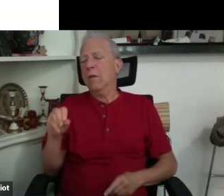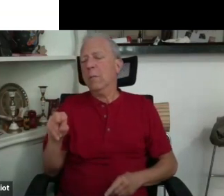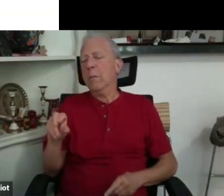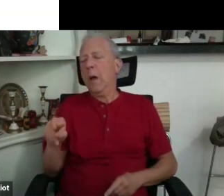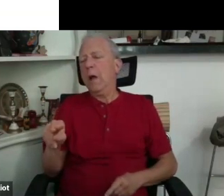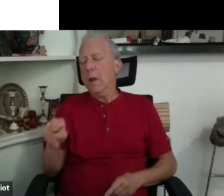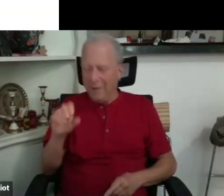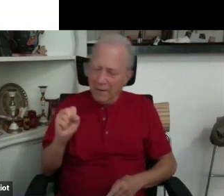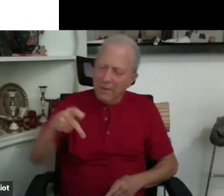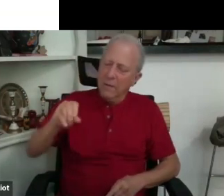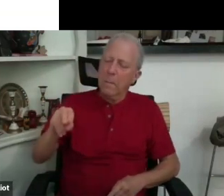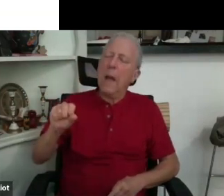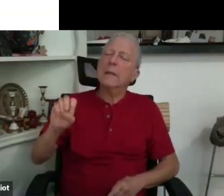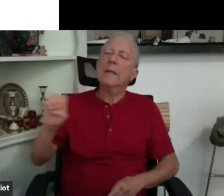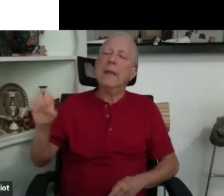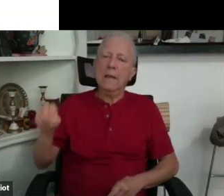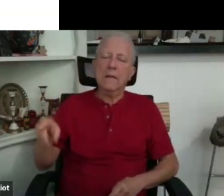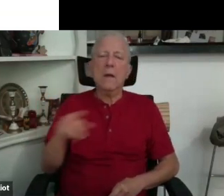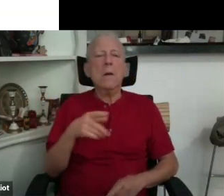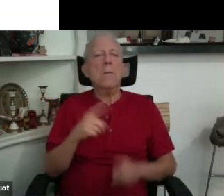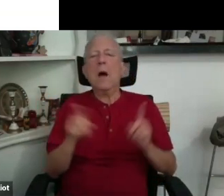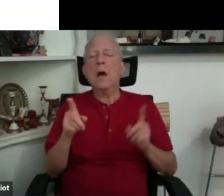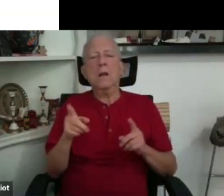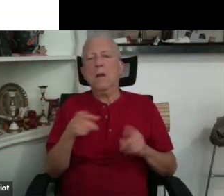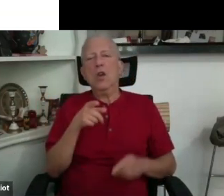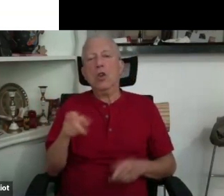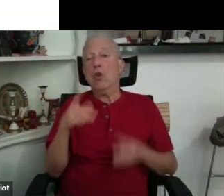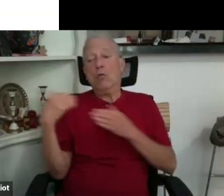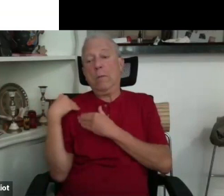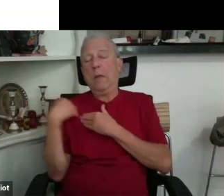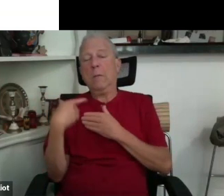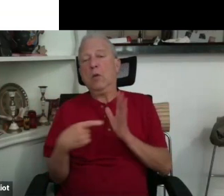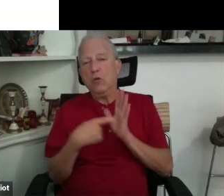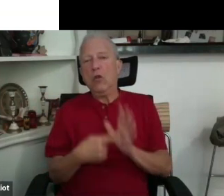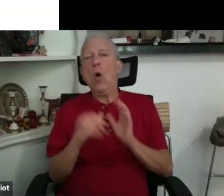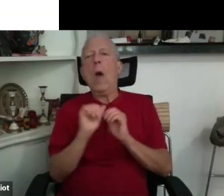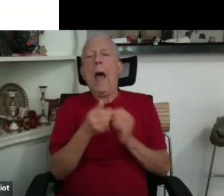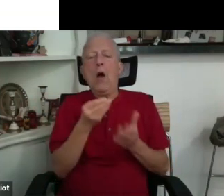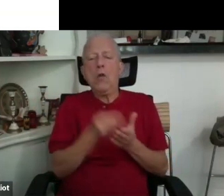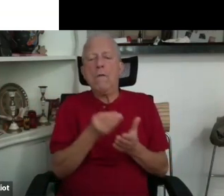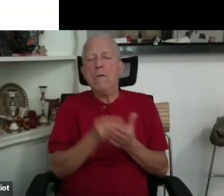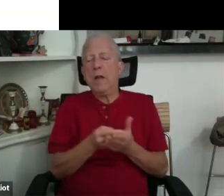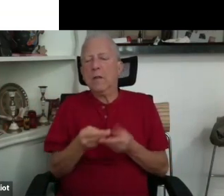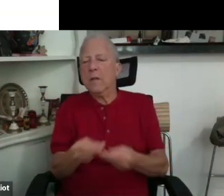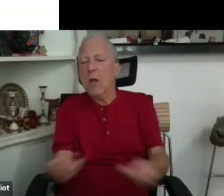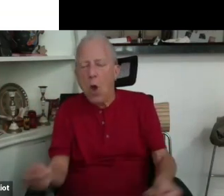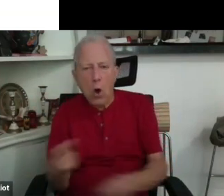activities are. But ultimately, you're kind of just responsible for showing how the funds are being used,